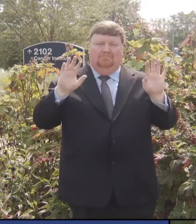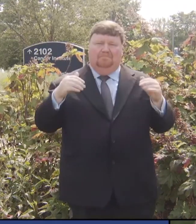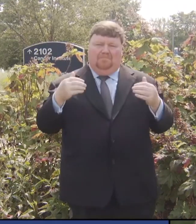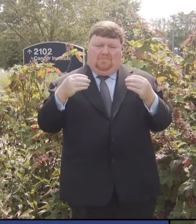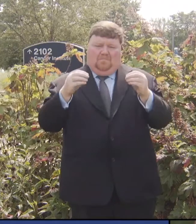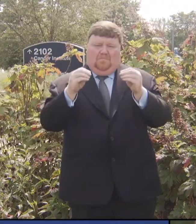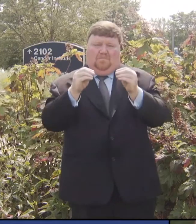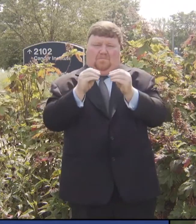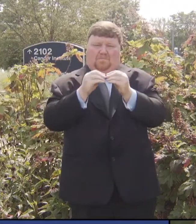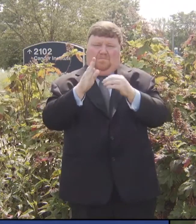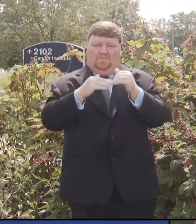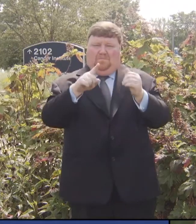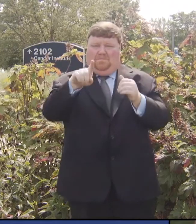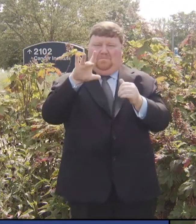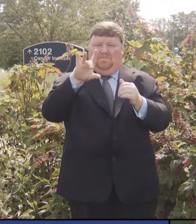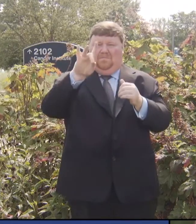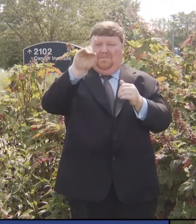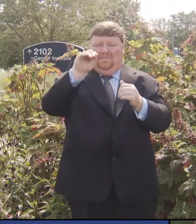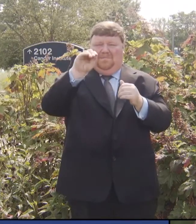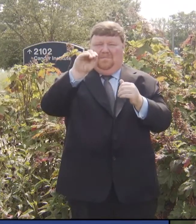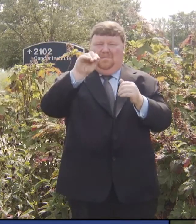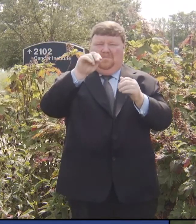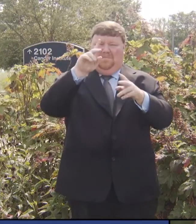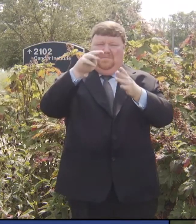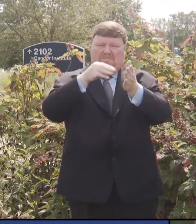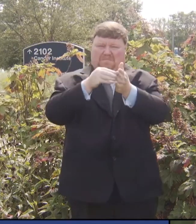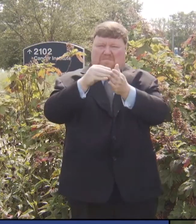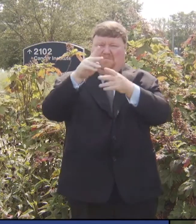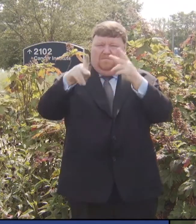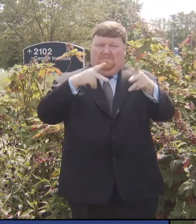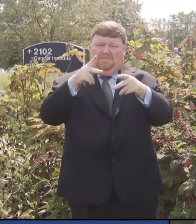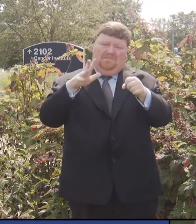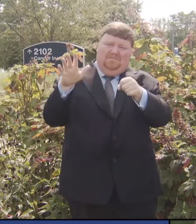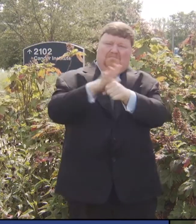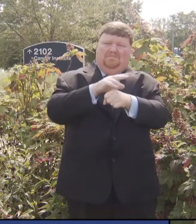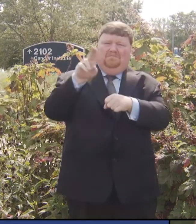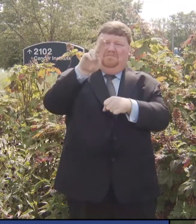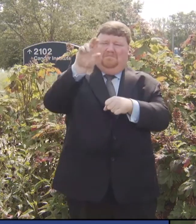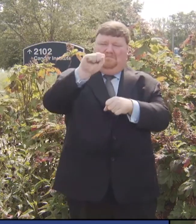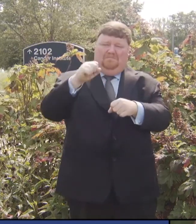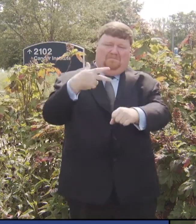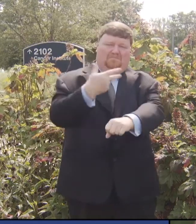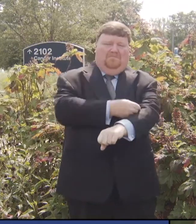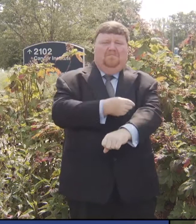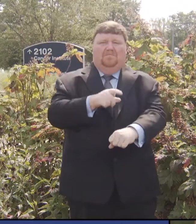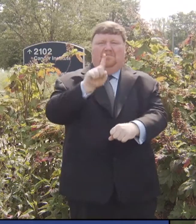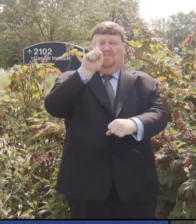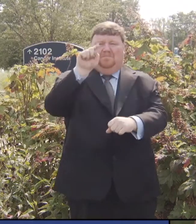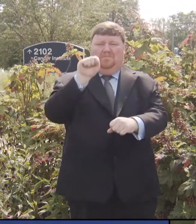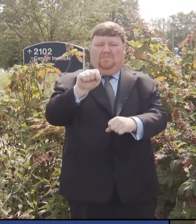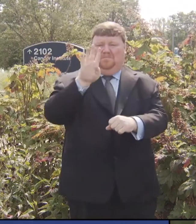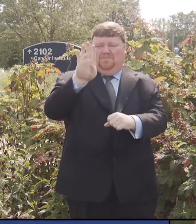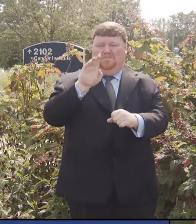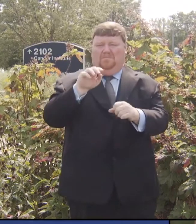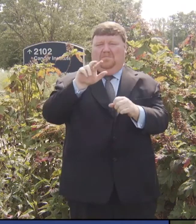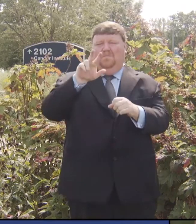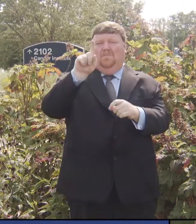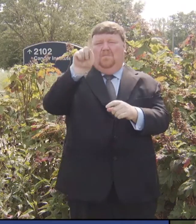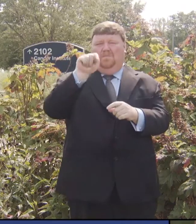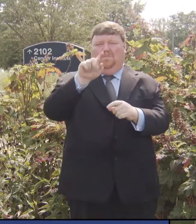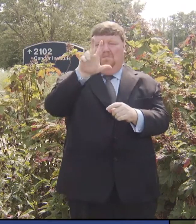almost 180 million across the United States who are fully vaccinated and 1.3 billion people across the